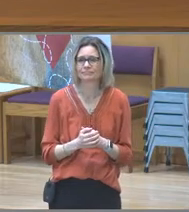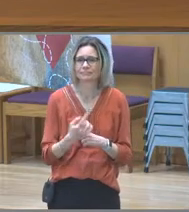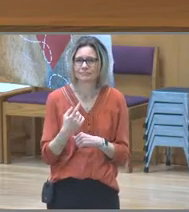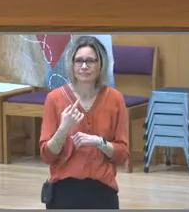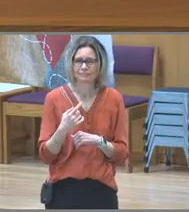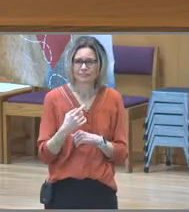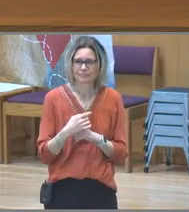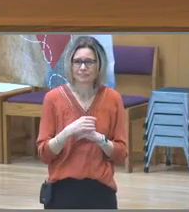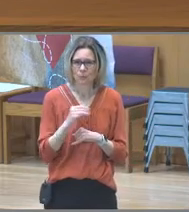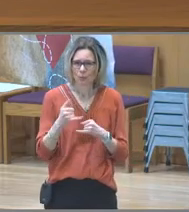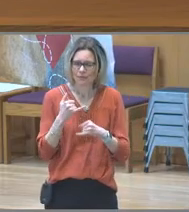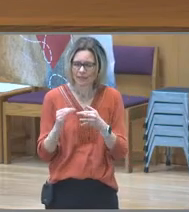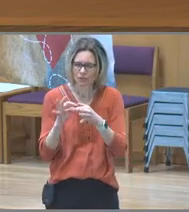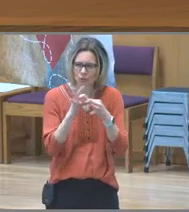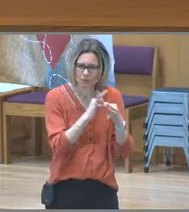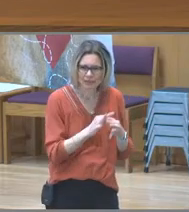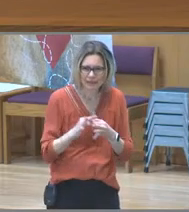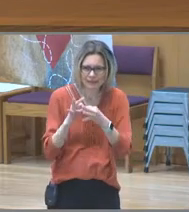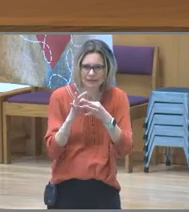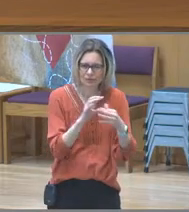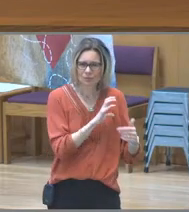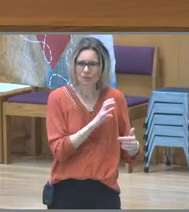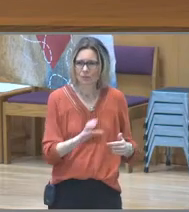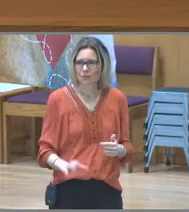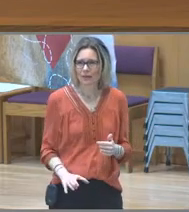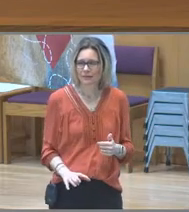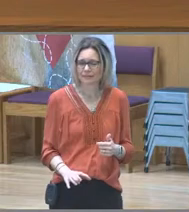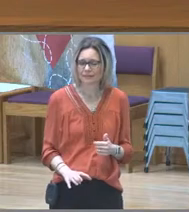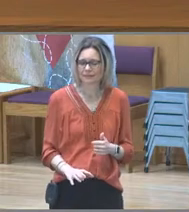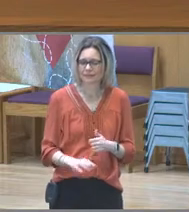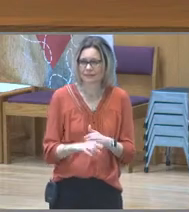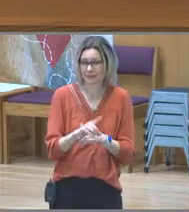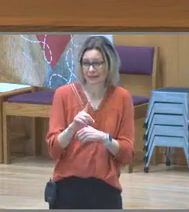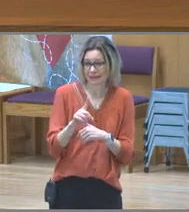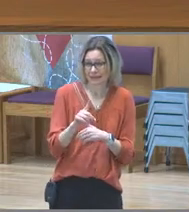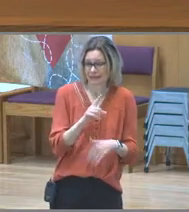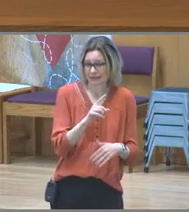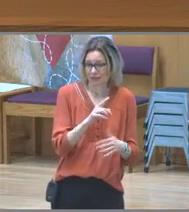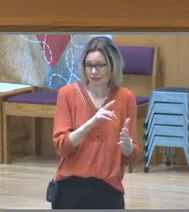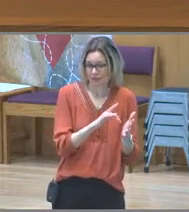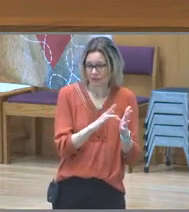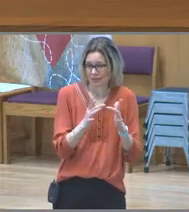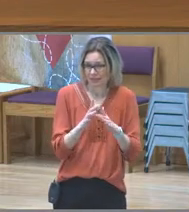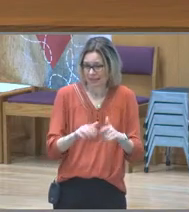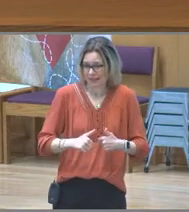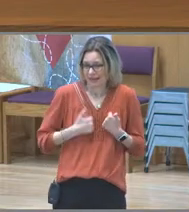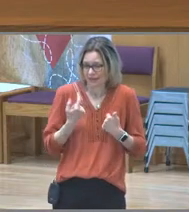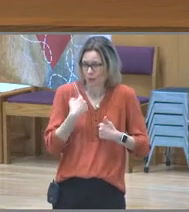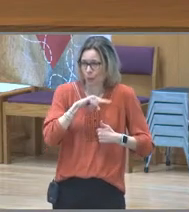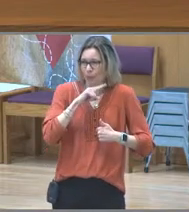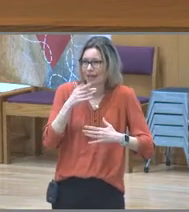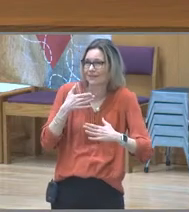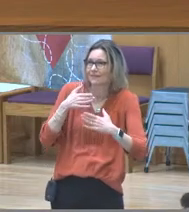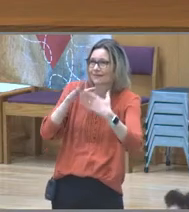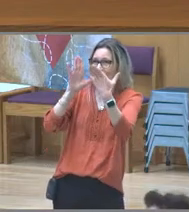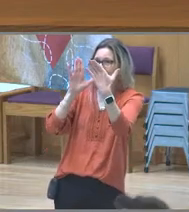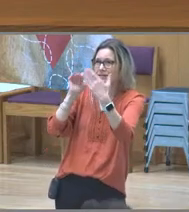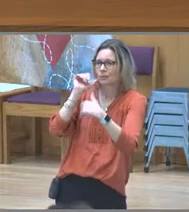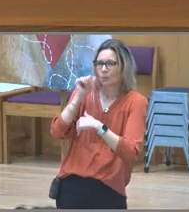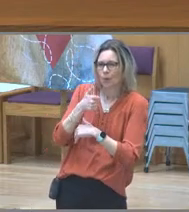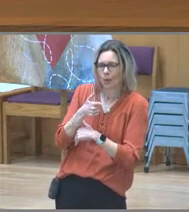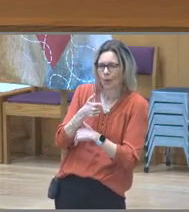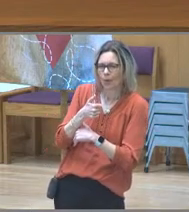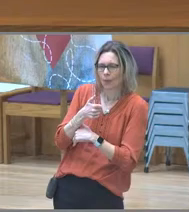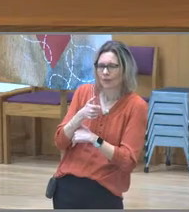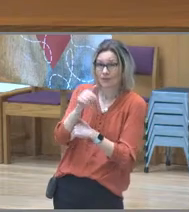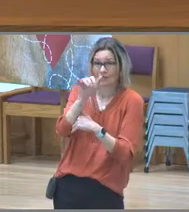finally united in Christ, and because He lives, we can face tomorrow. And for